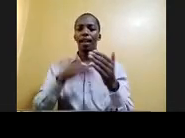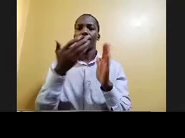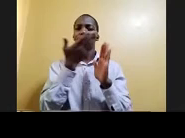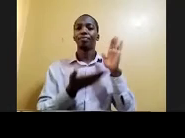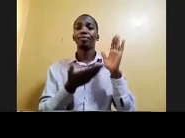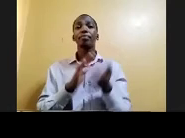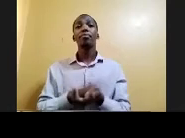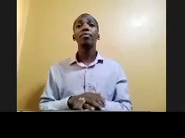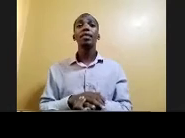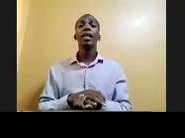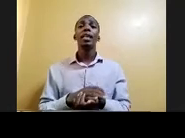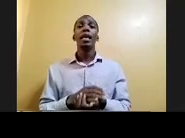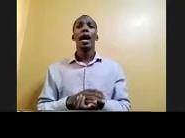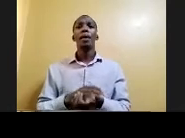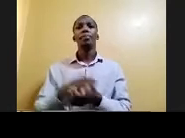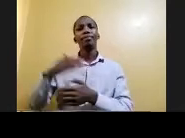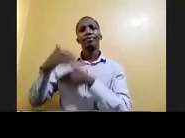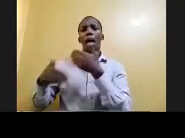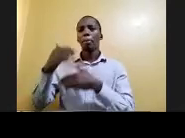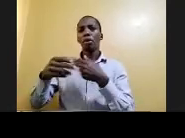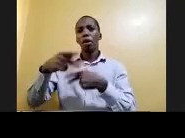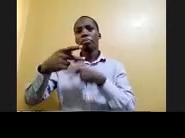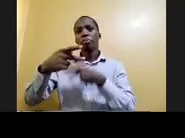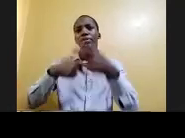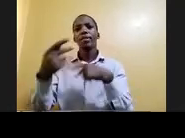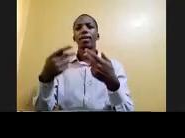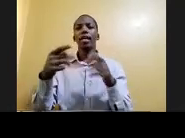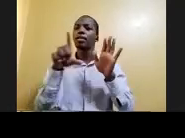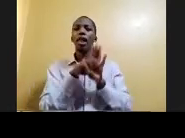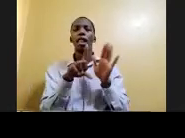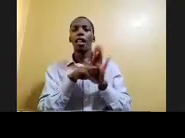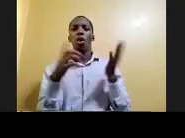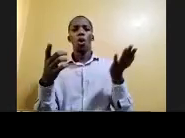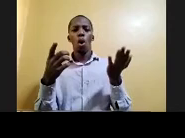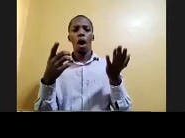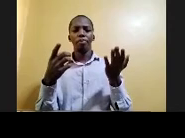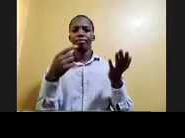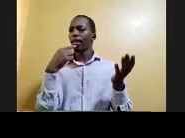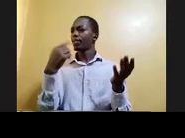procedures, very quickly here, the secondary legislation is that has already been mentioned is now on.